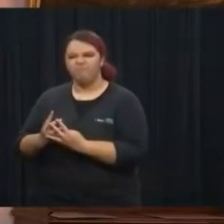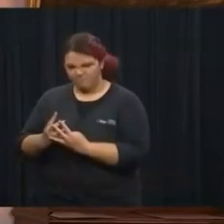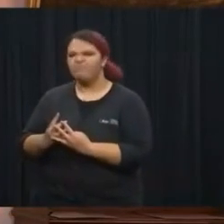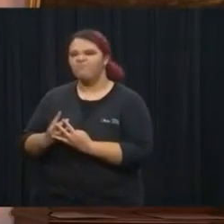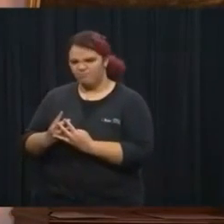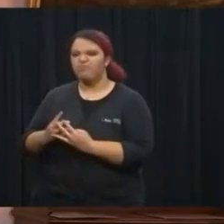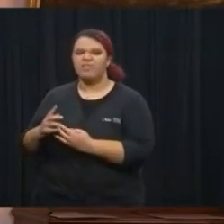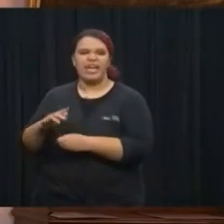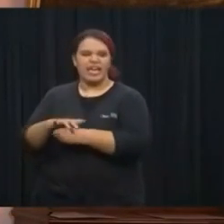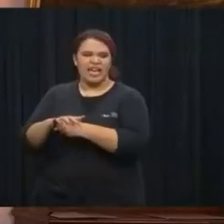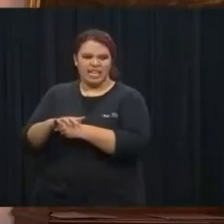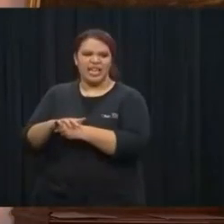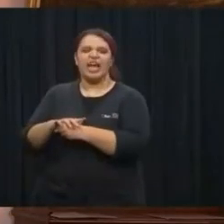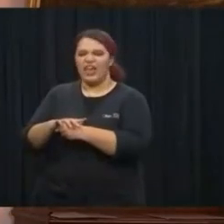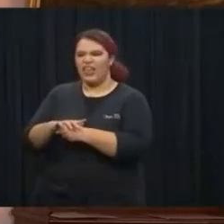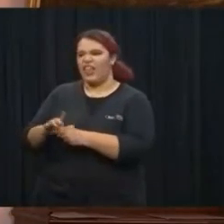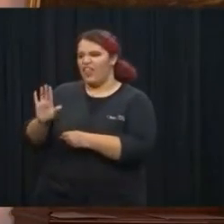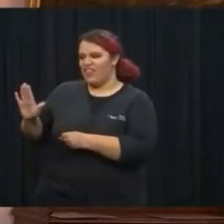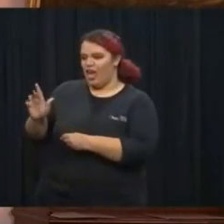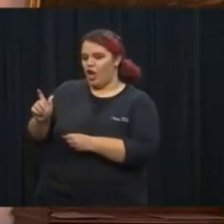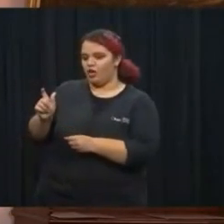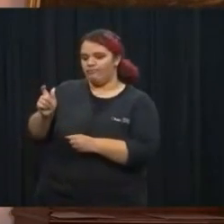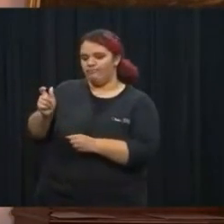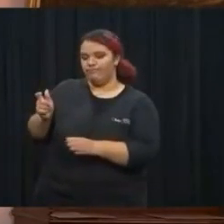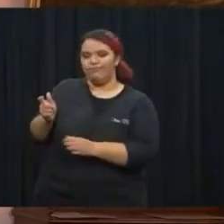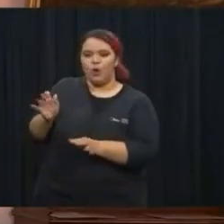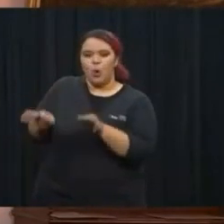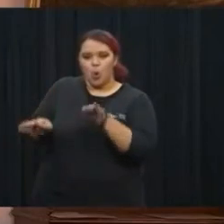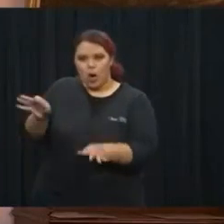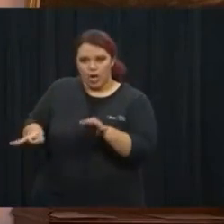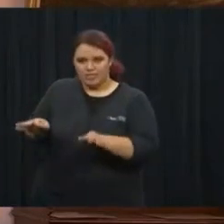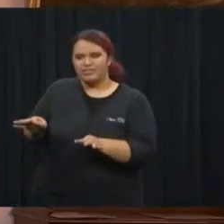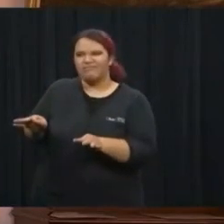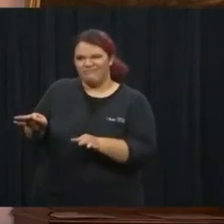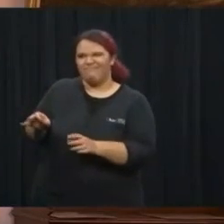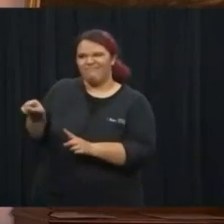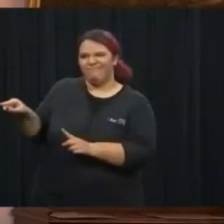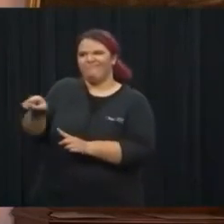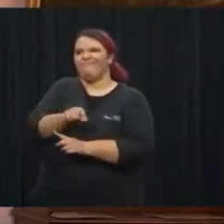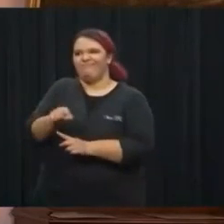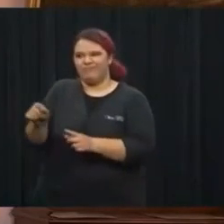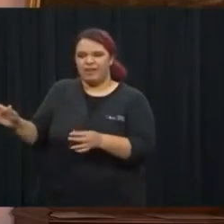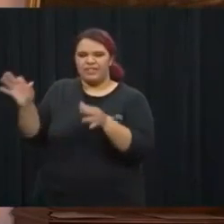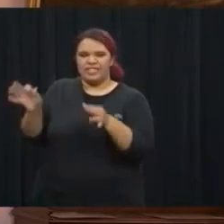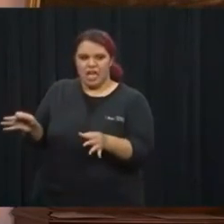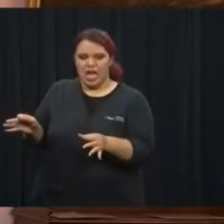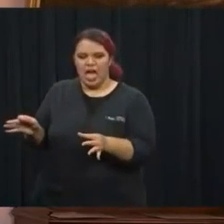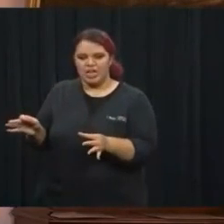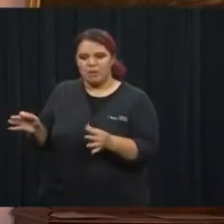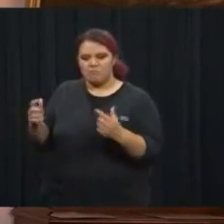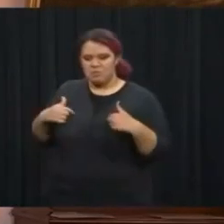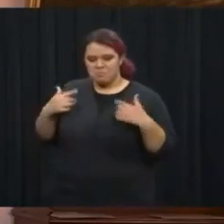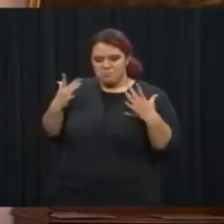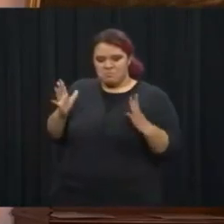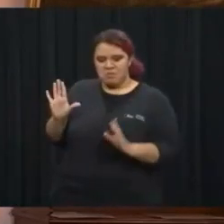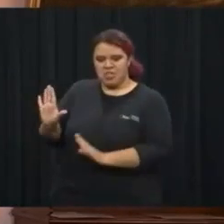very early on in this in regard to our prisons as far as no visitation. No visitors. We know that's